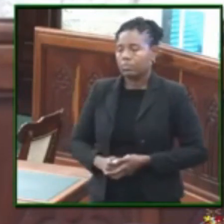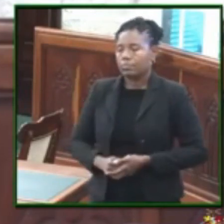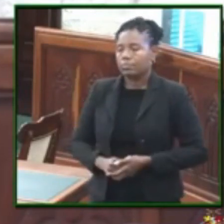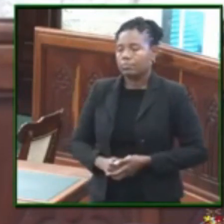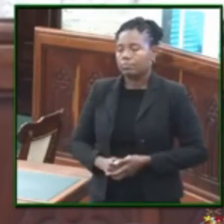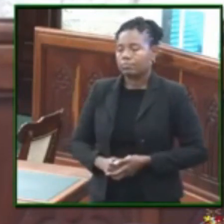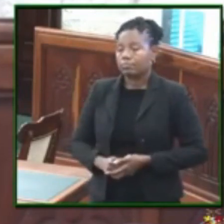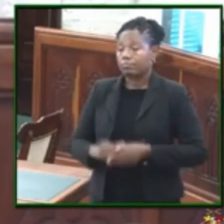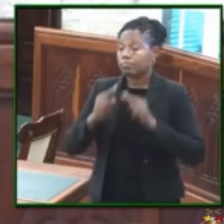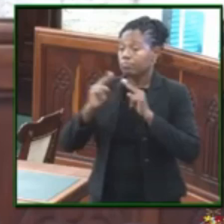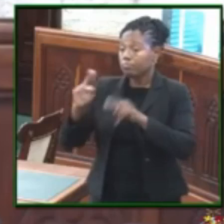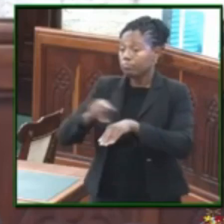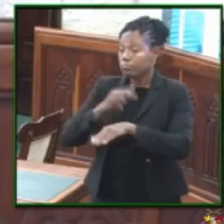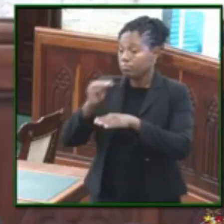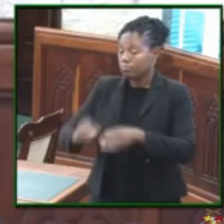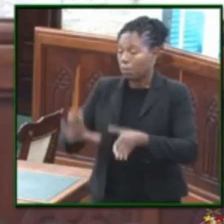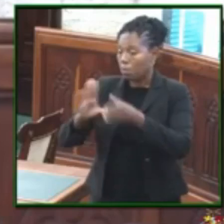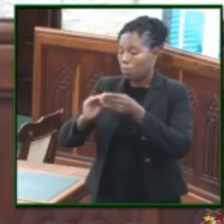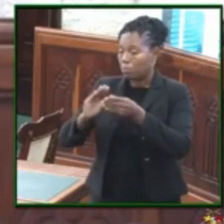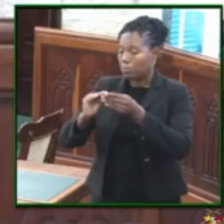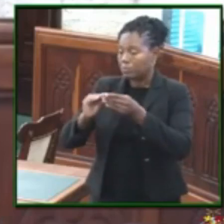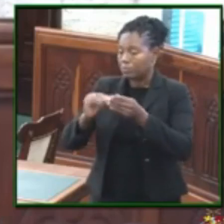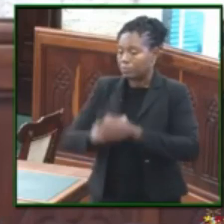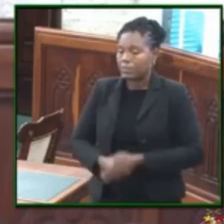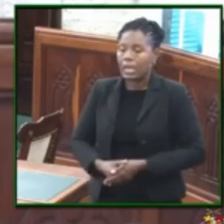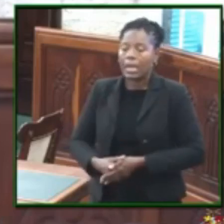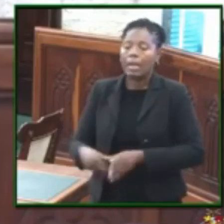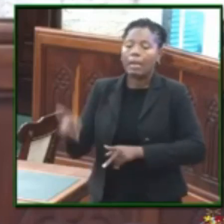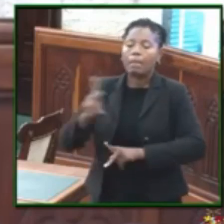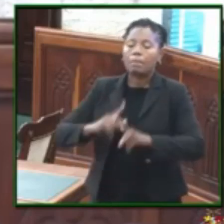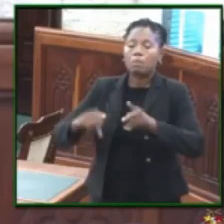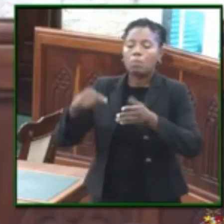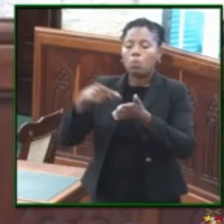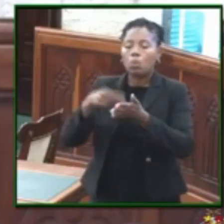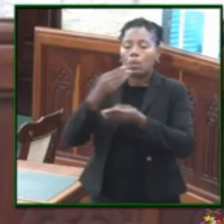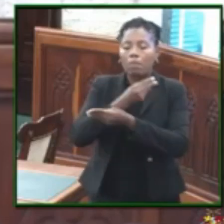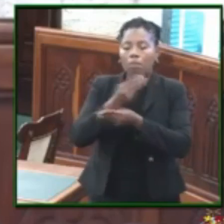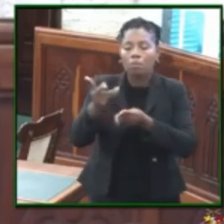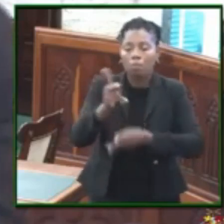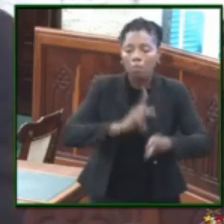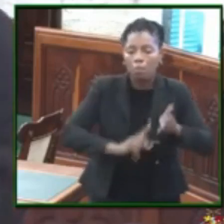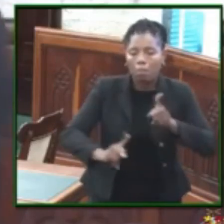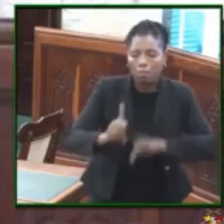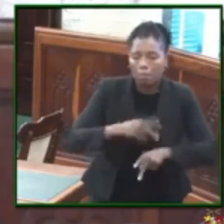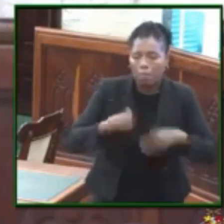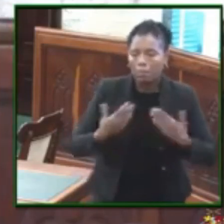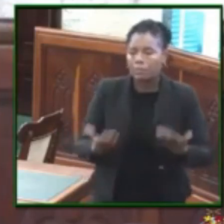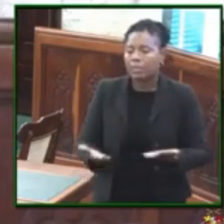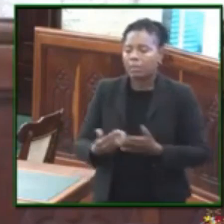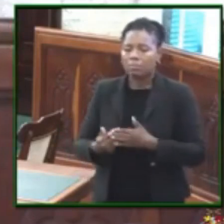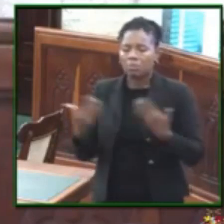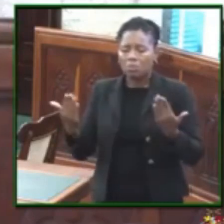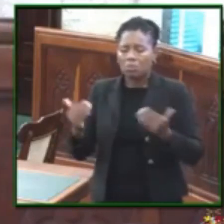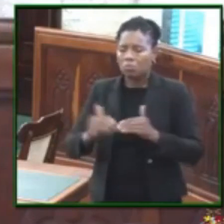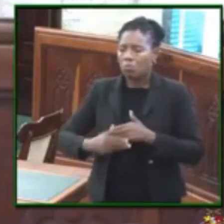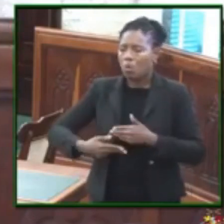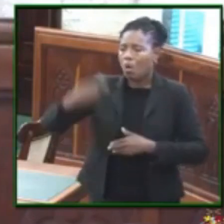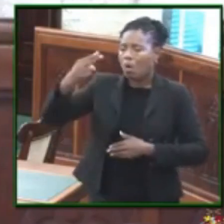And the honorable member is quoted as having said, commentators are telling the public that the reserves are too high.